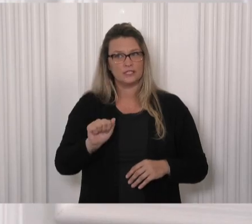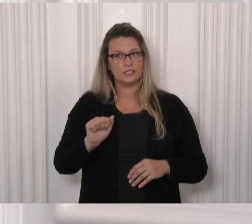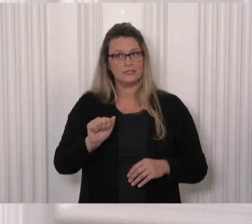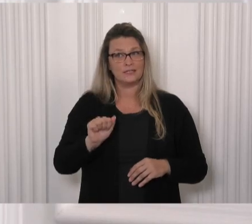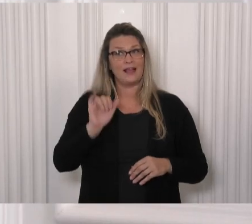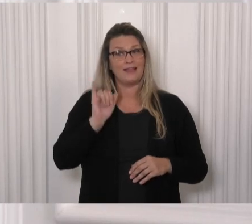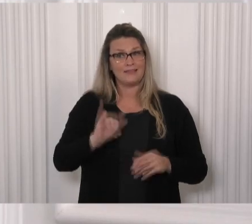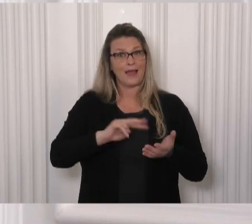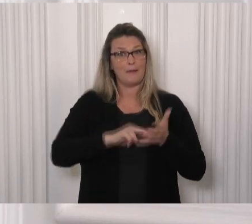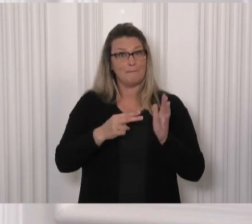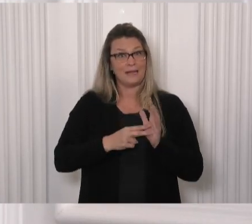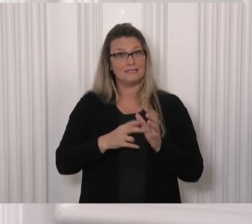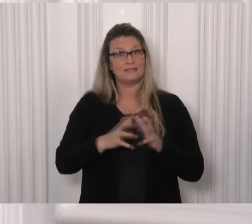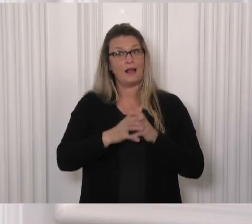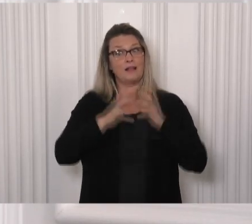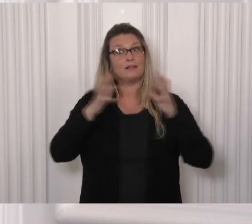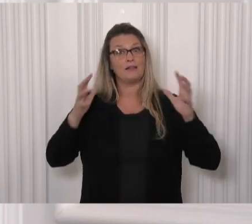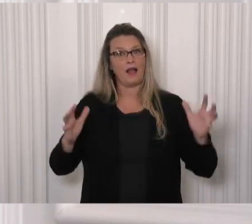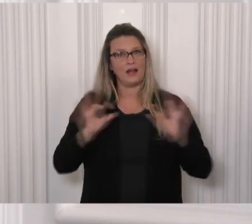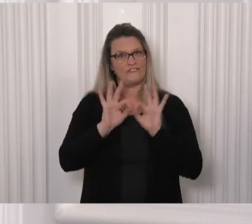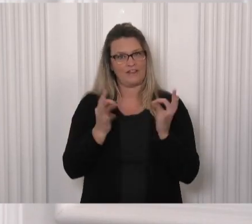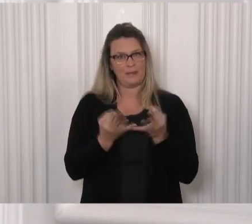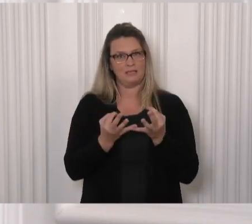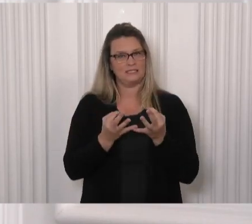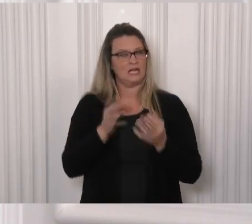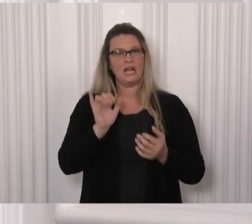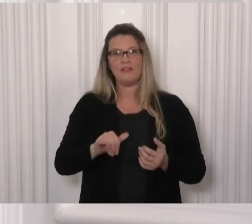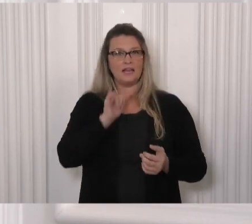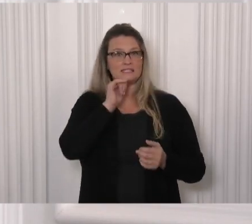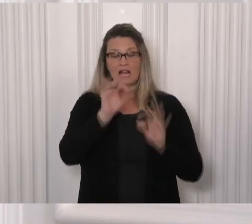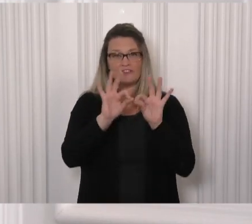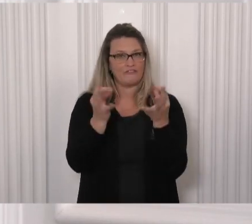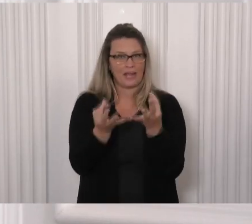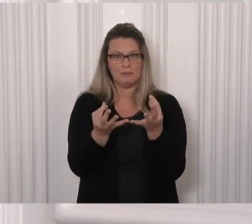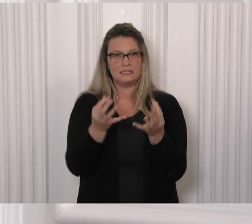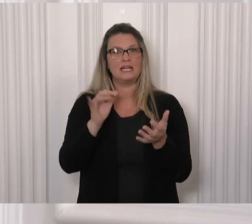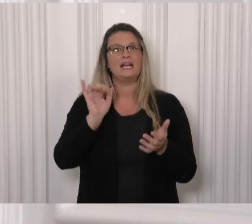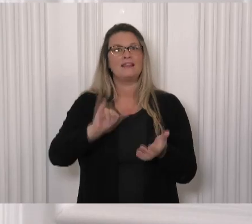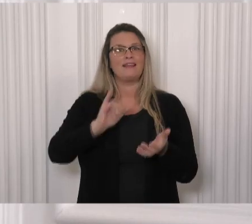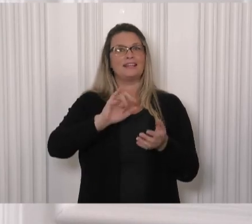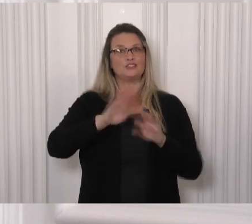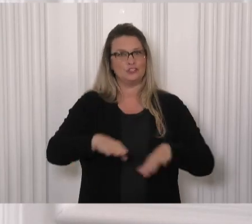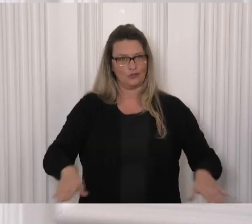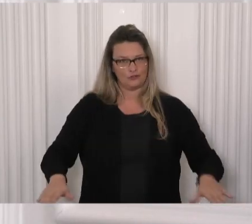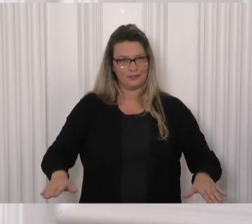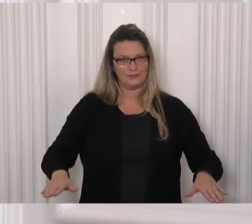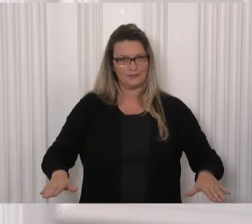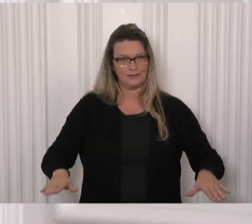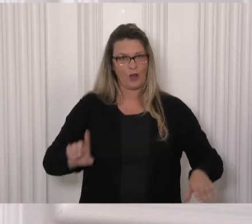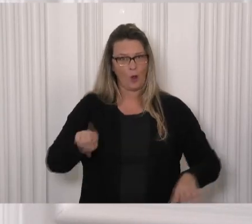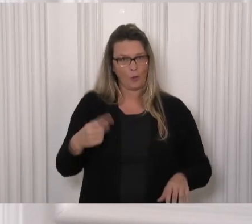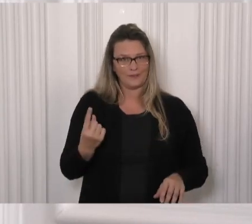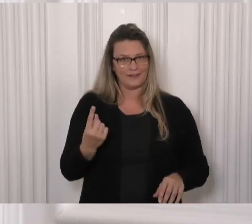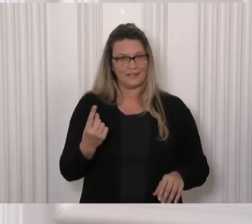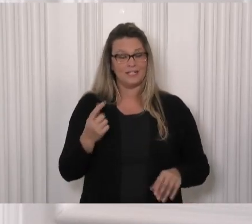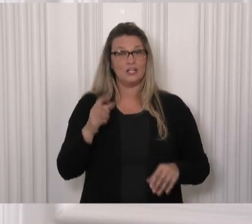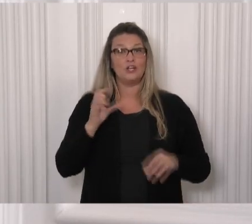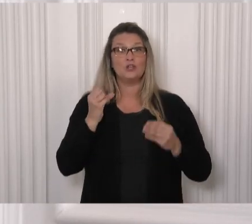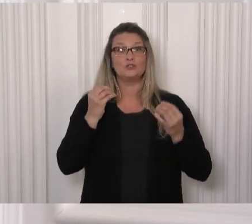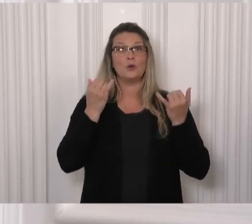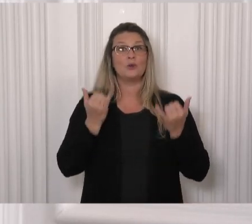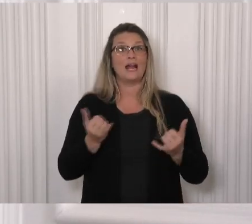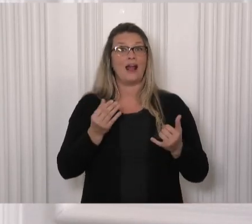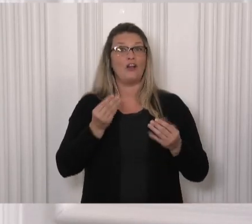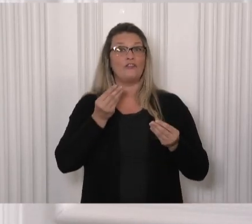a significant number of families. That's not 200,000 families, but it's a number similar to that. So the food packs are now going to